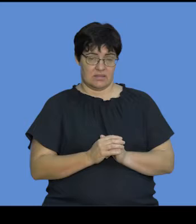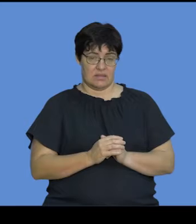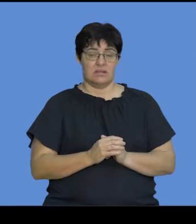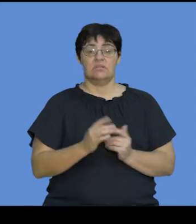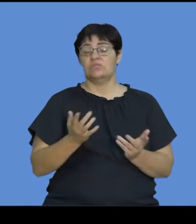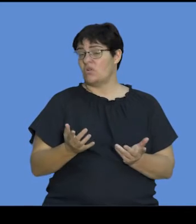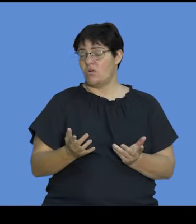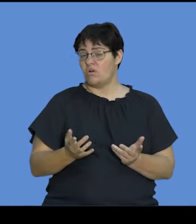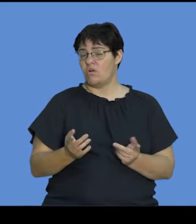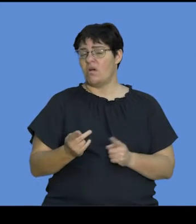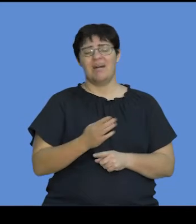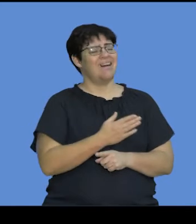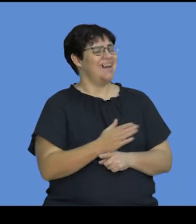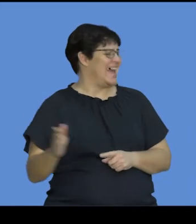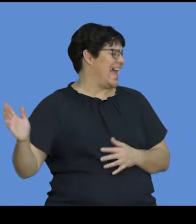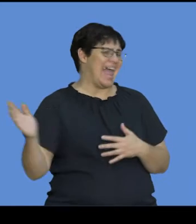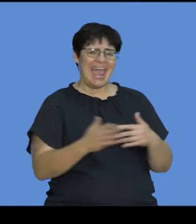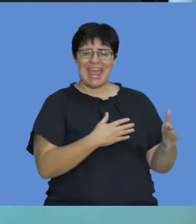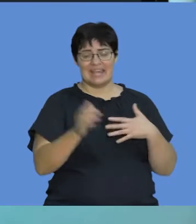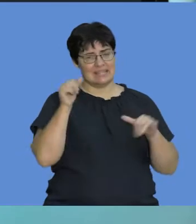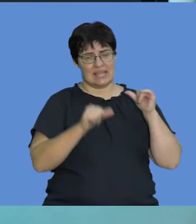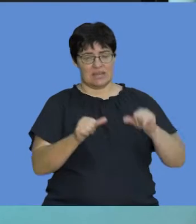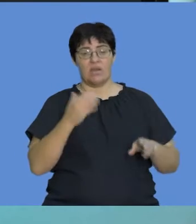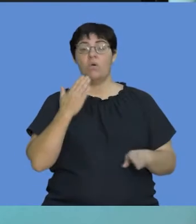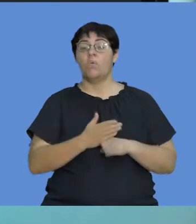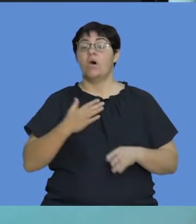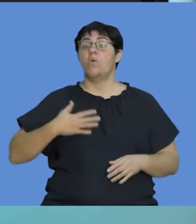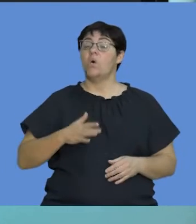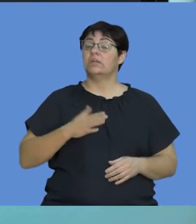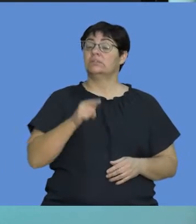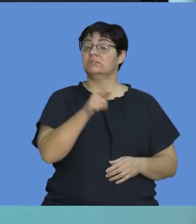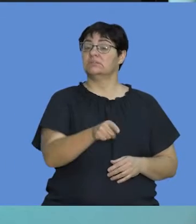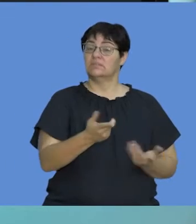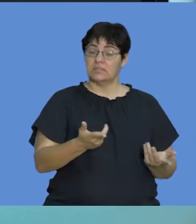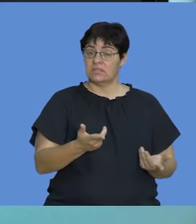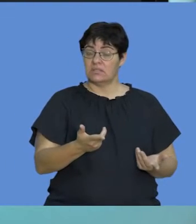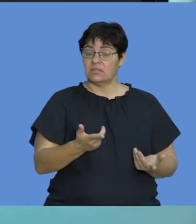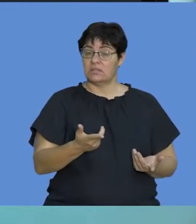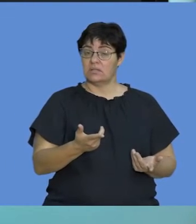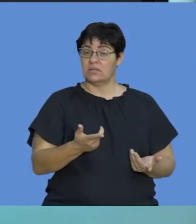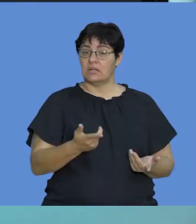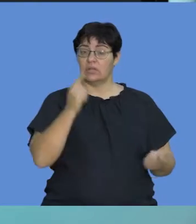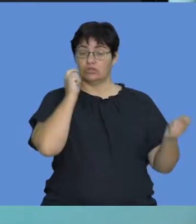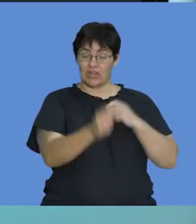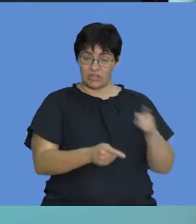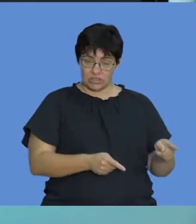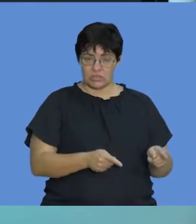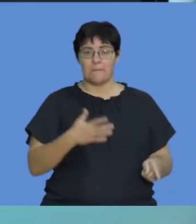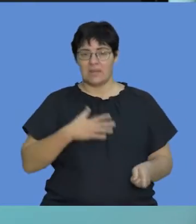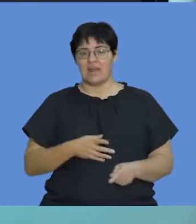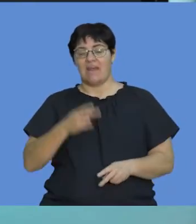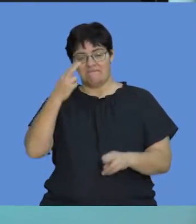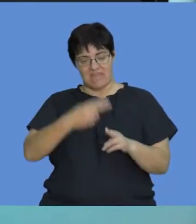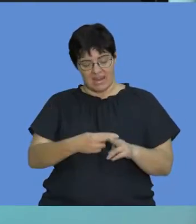goes across your science, if you're going to work out the change in something, it's always final minus